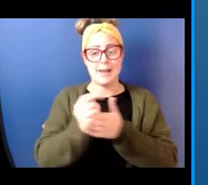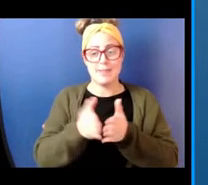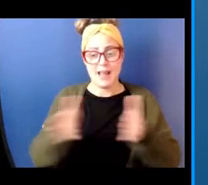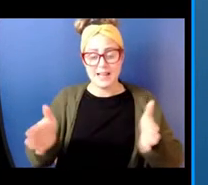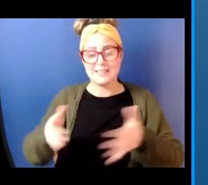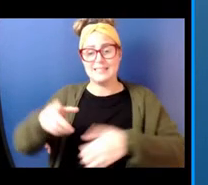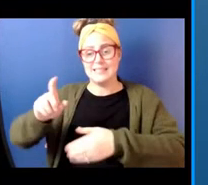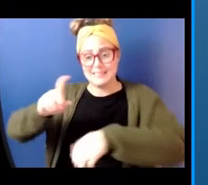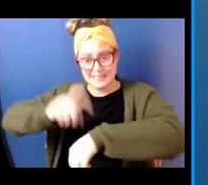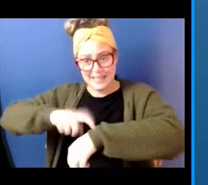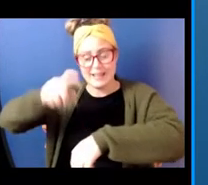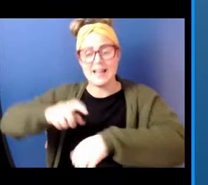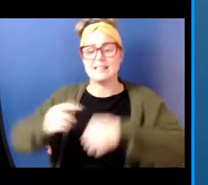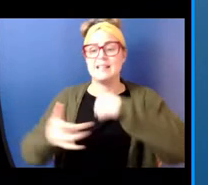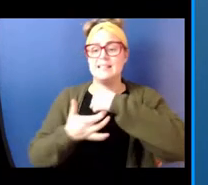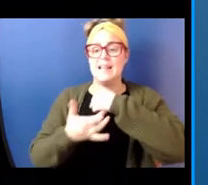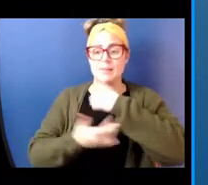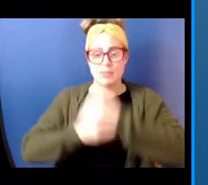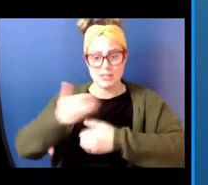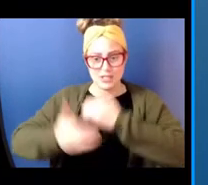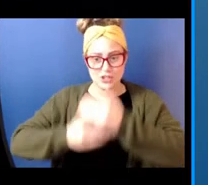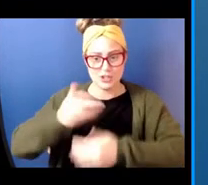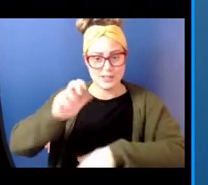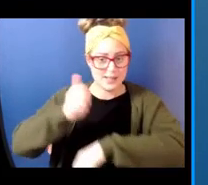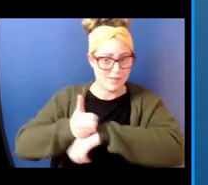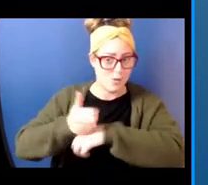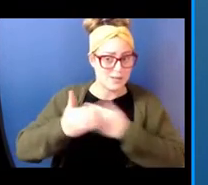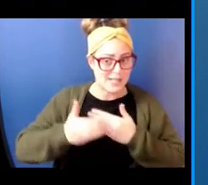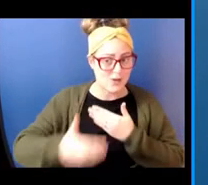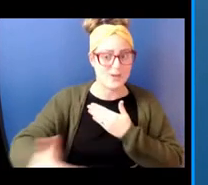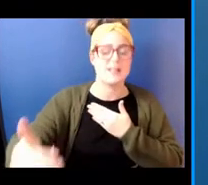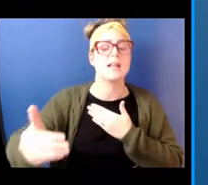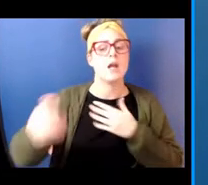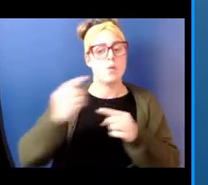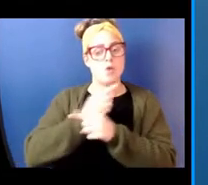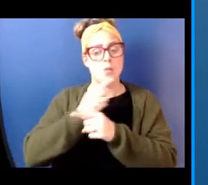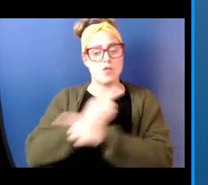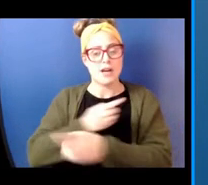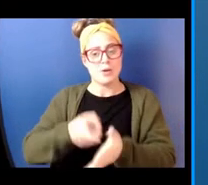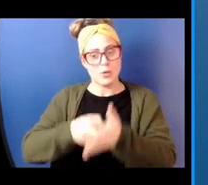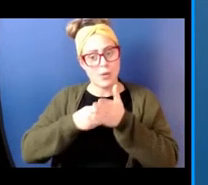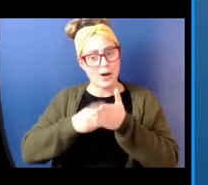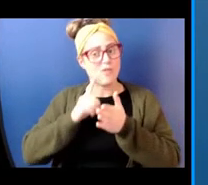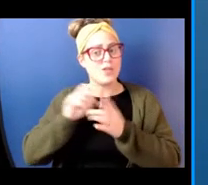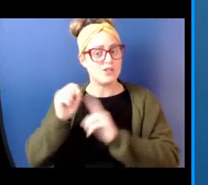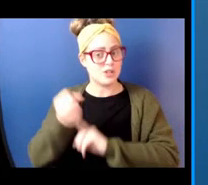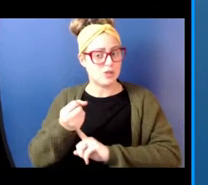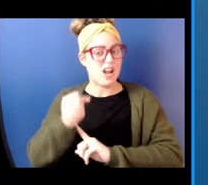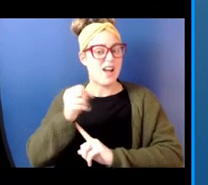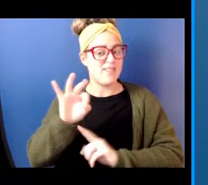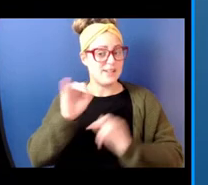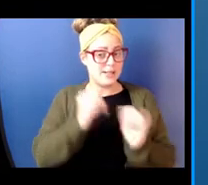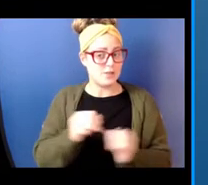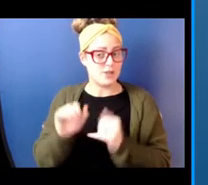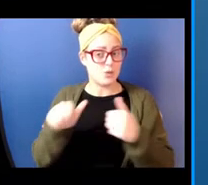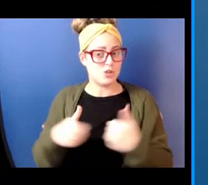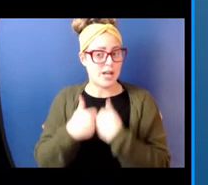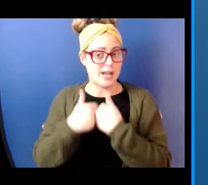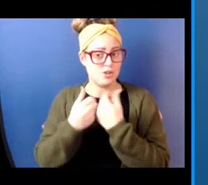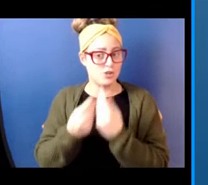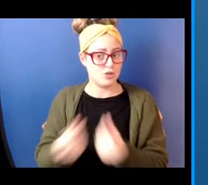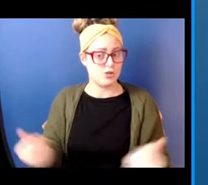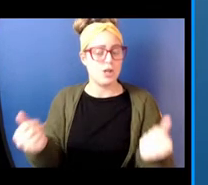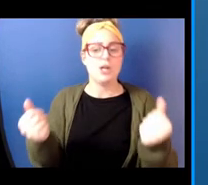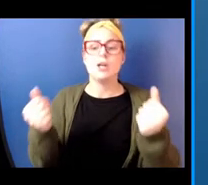set forth herein as most appropriate and required by the circumstances of an individual challenge to account for any